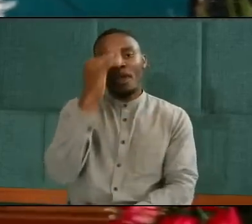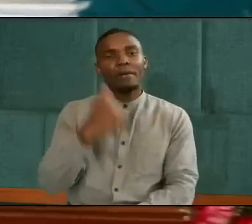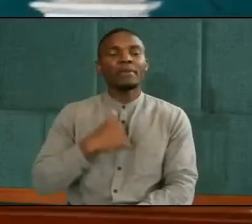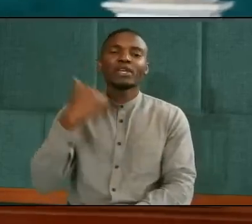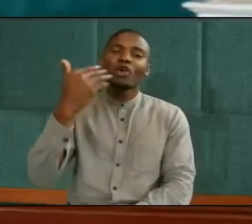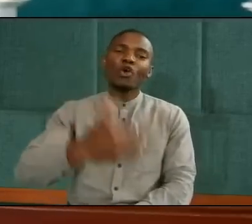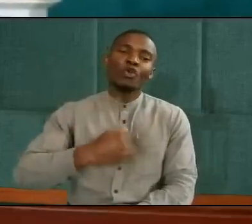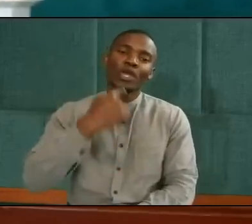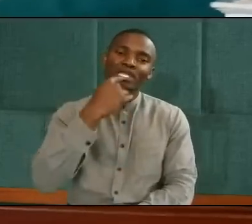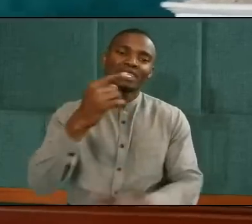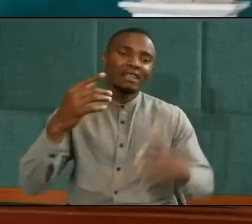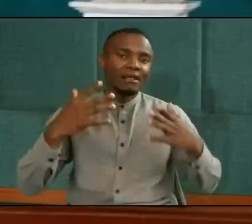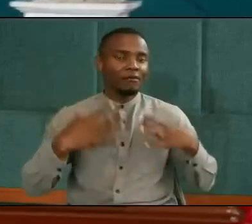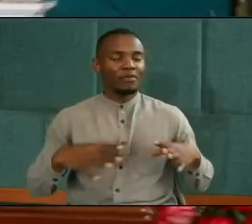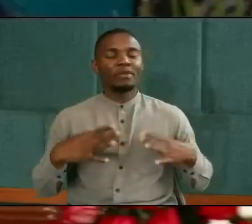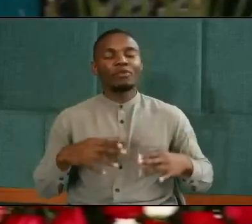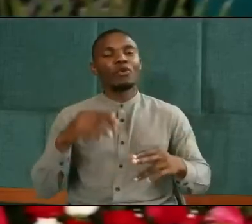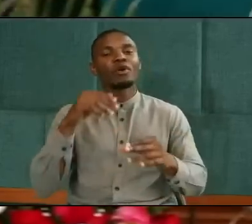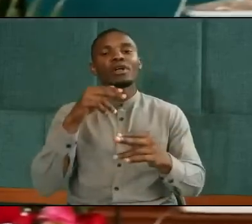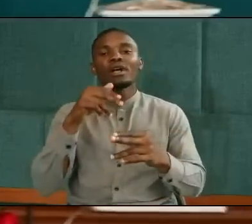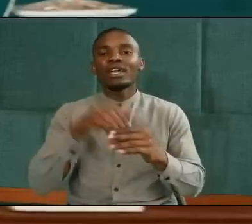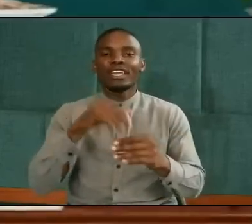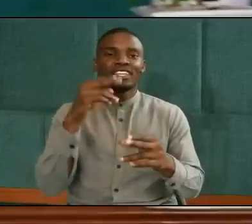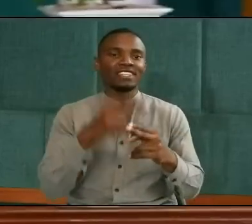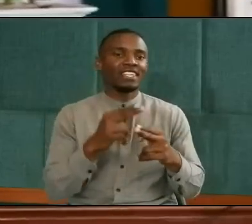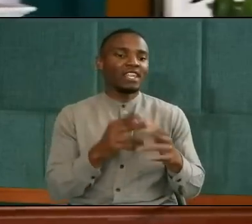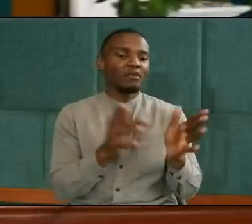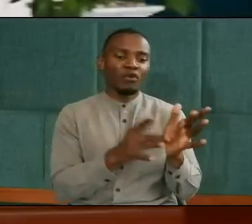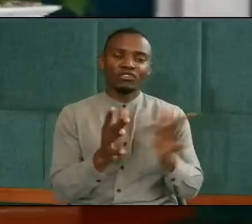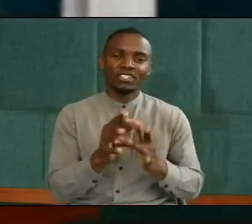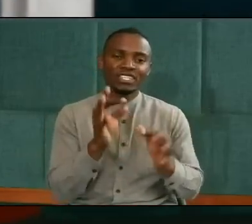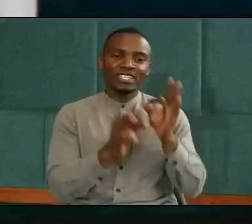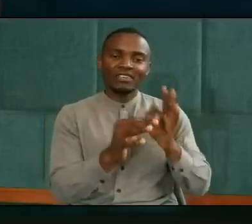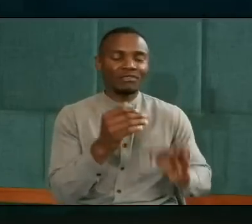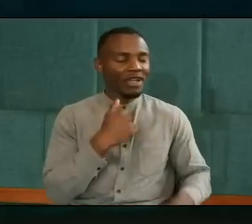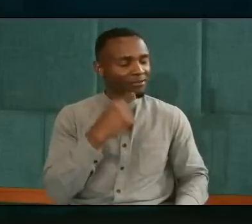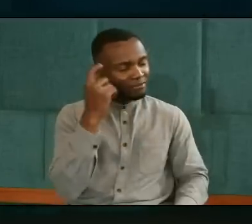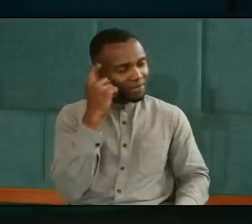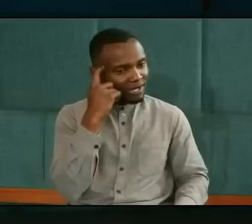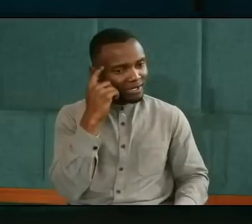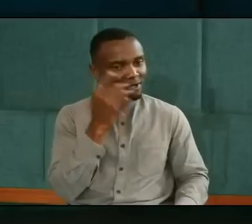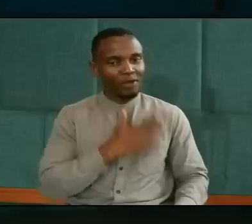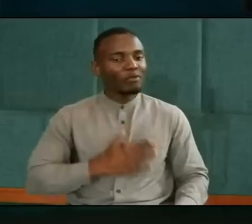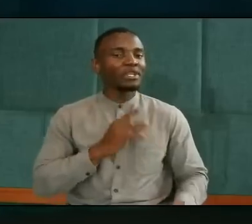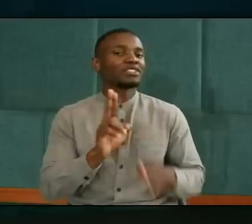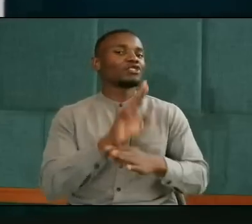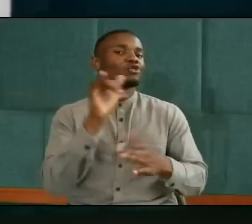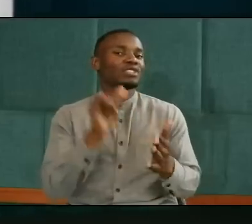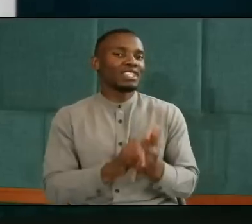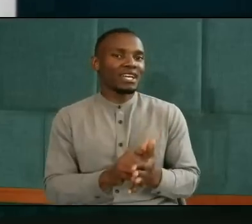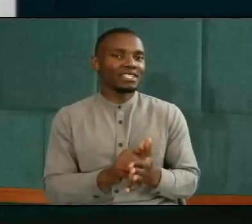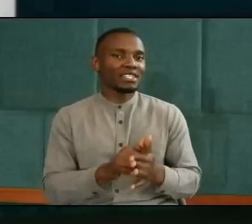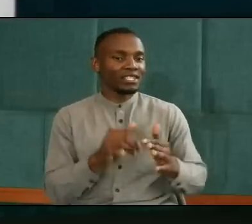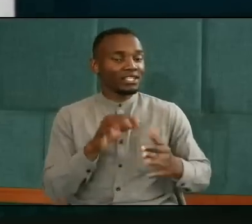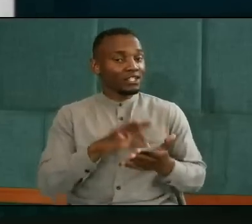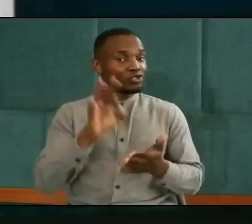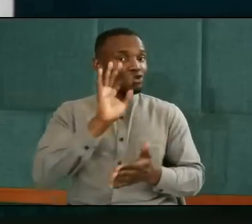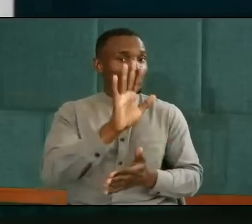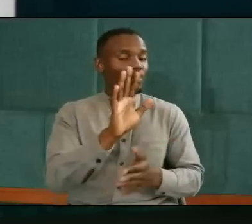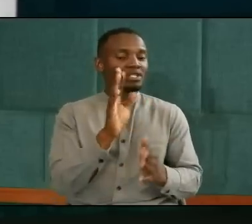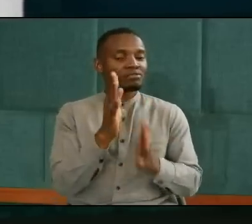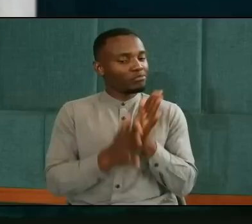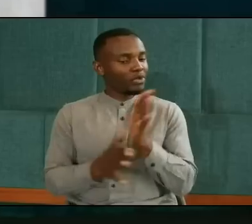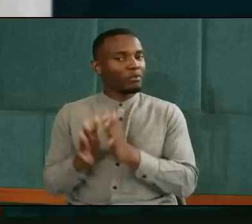to people, in the name of Jesus, he that has sense, use your sense. Get your soul